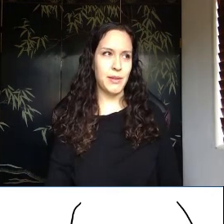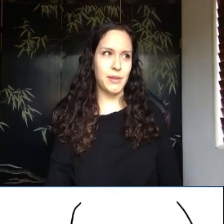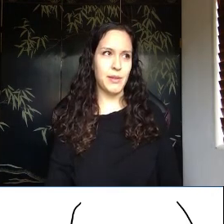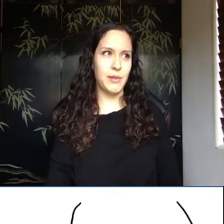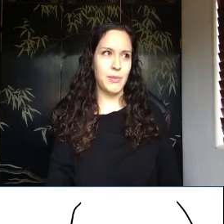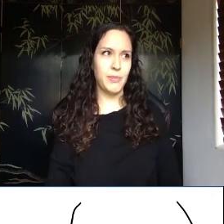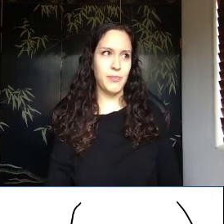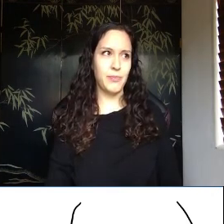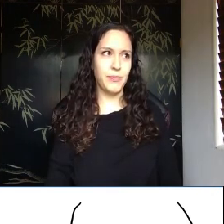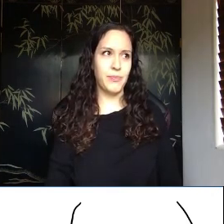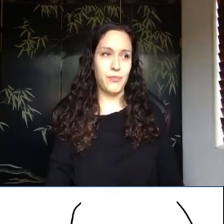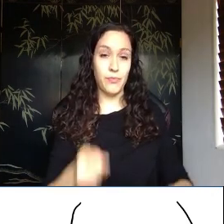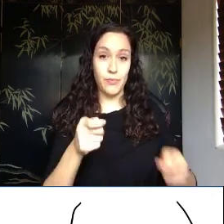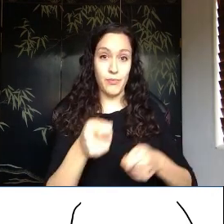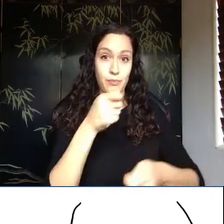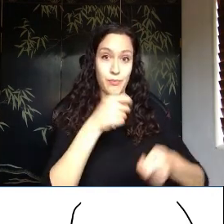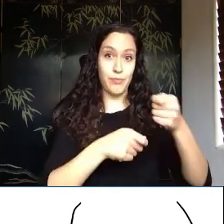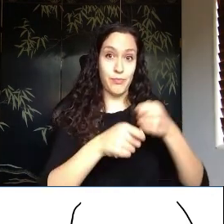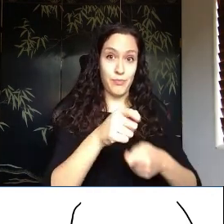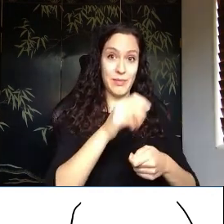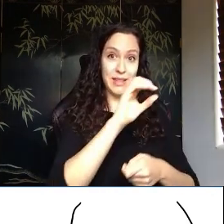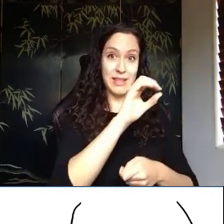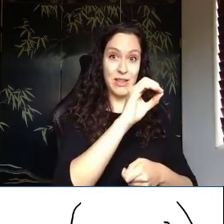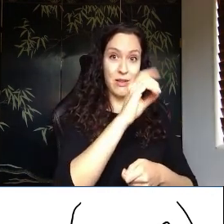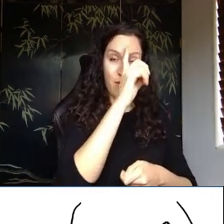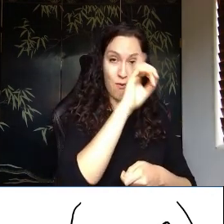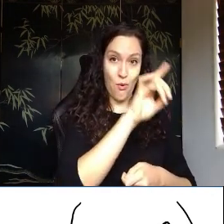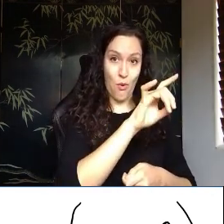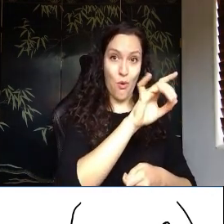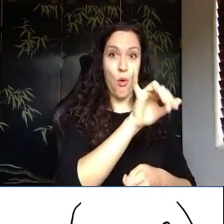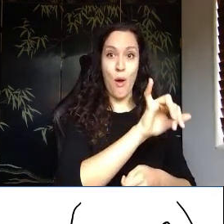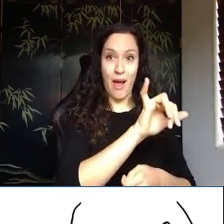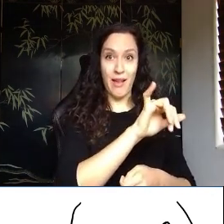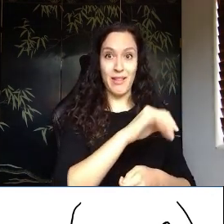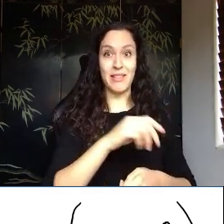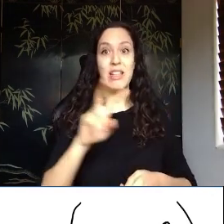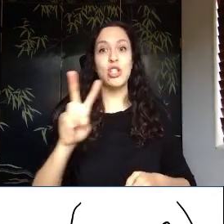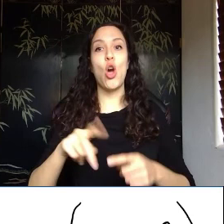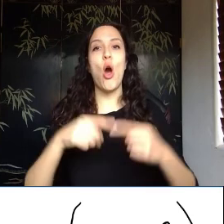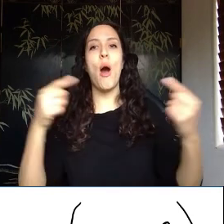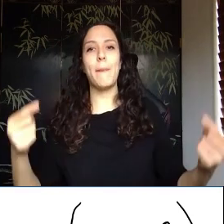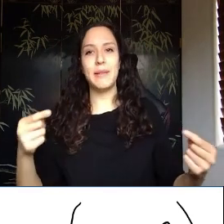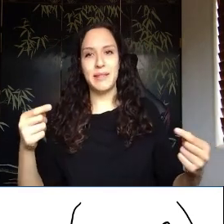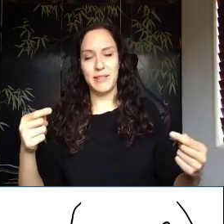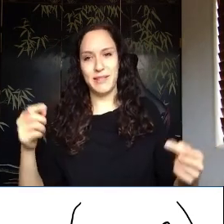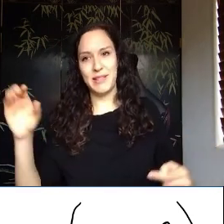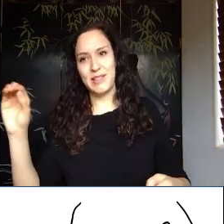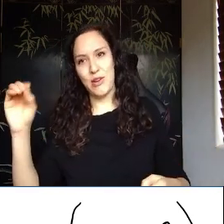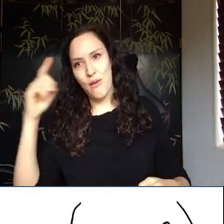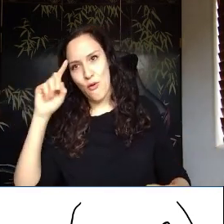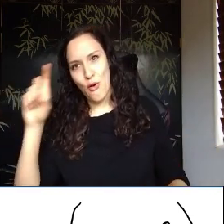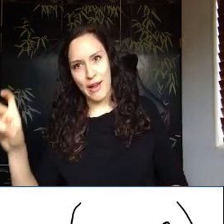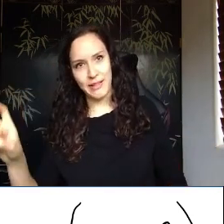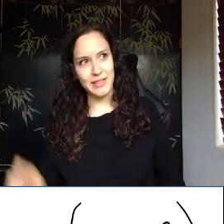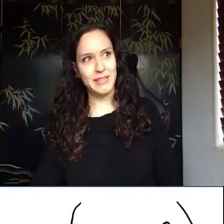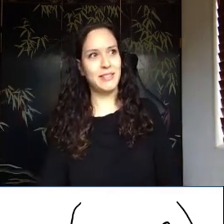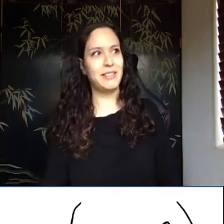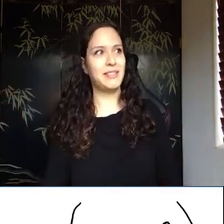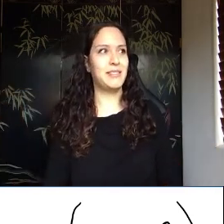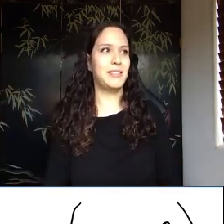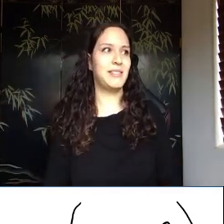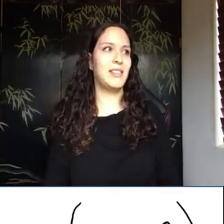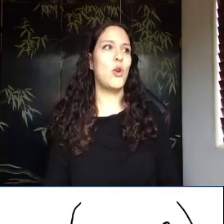you plug in 0 for x. If you're finding the x, plug in 0 for y. Okay. So let's go ahead. So y